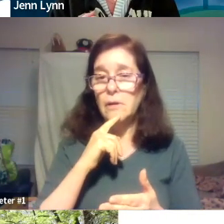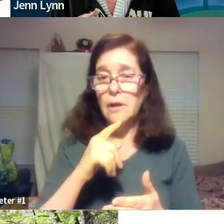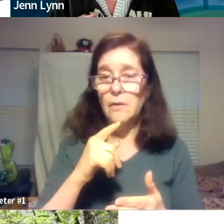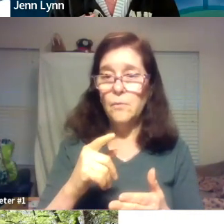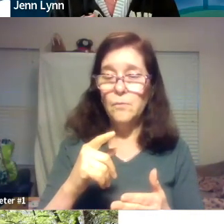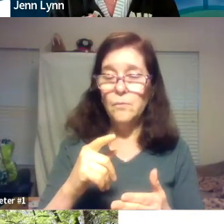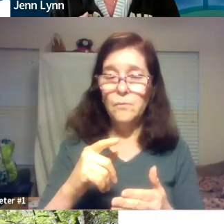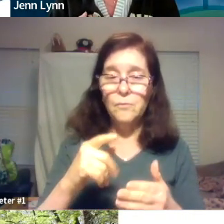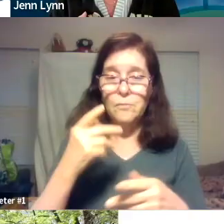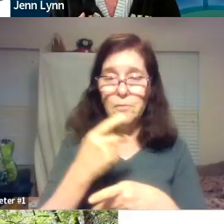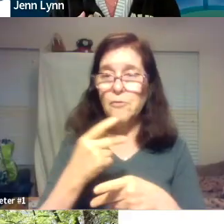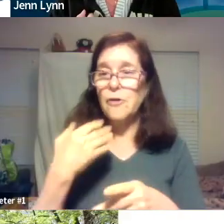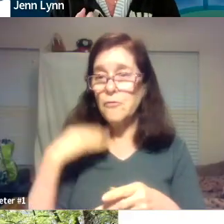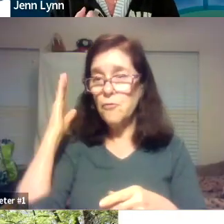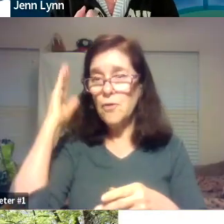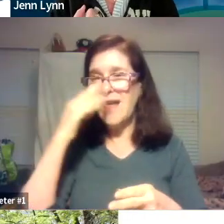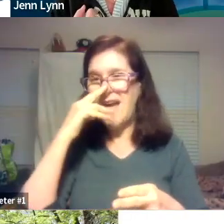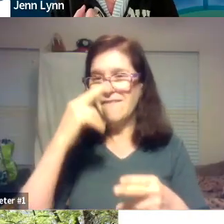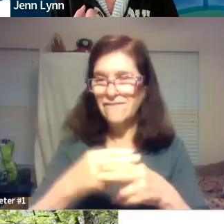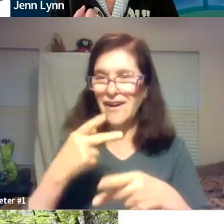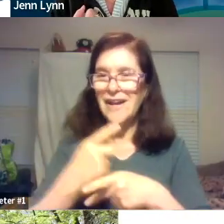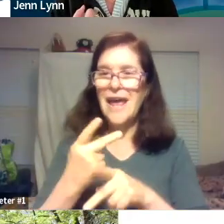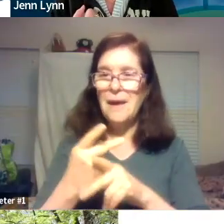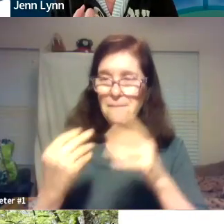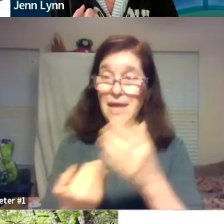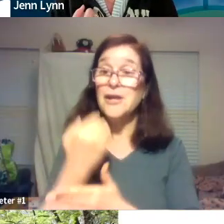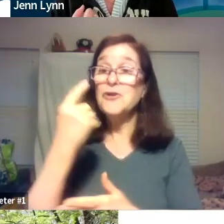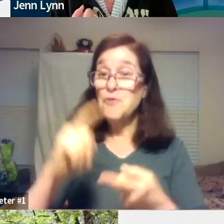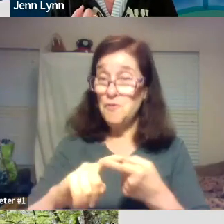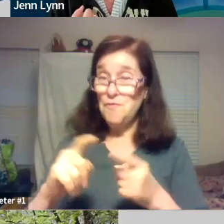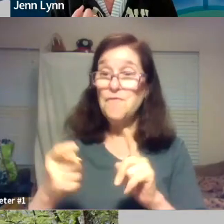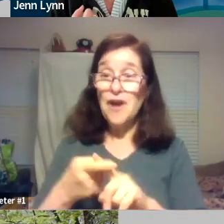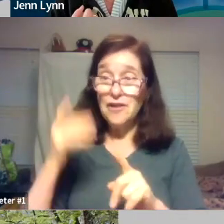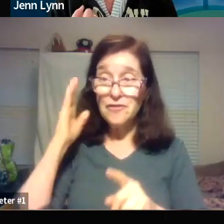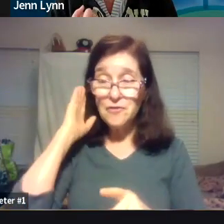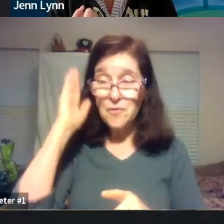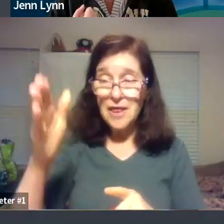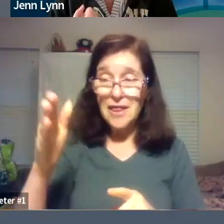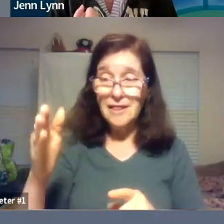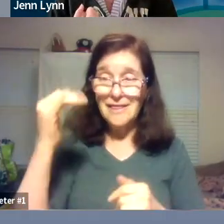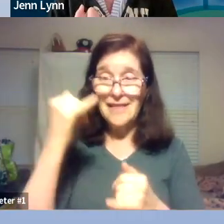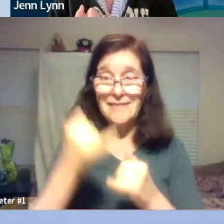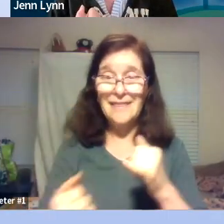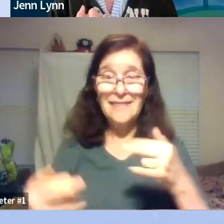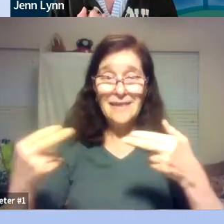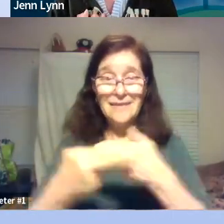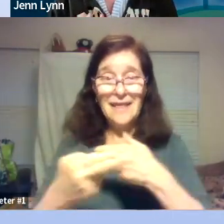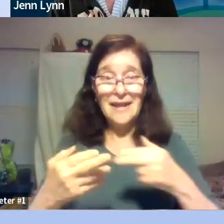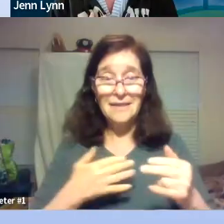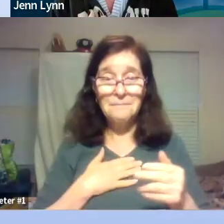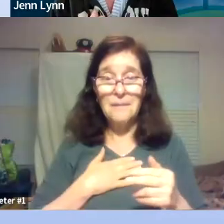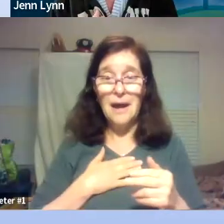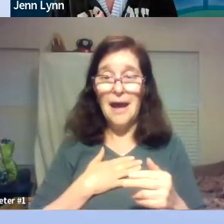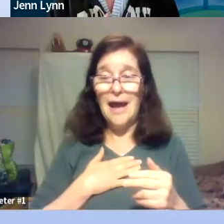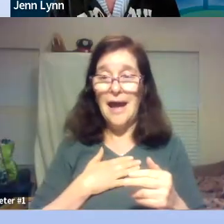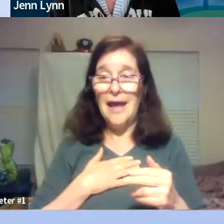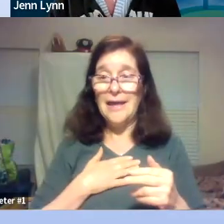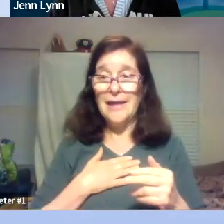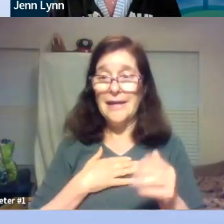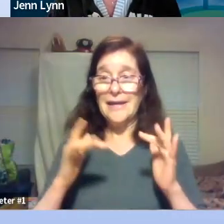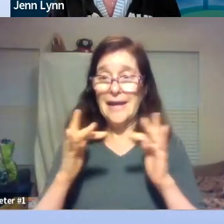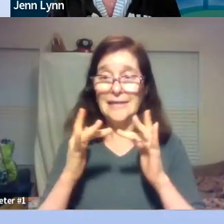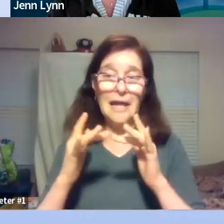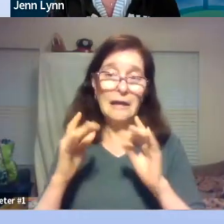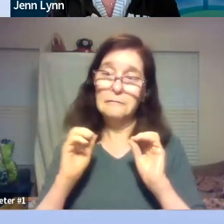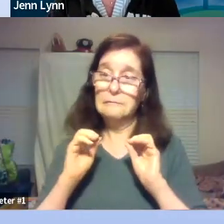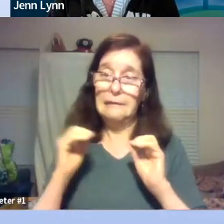fun and make some new friends. So I think the last slide should be my contact information. Oh, I lied to you. No,